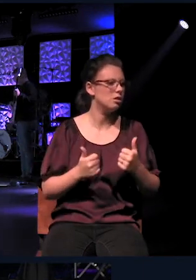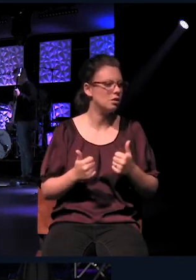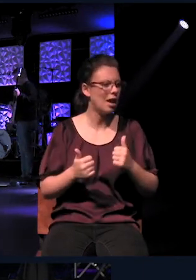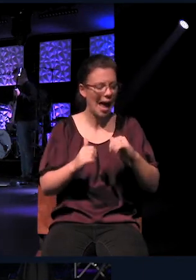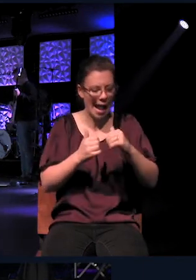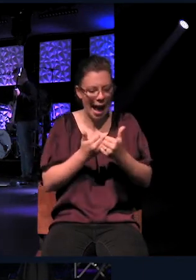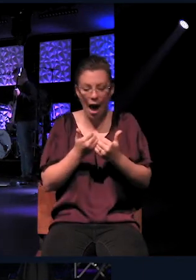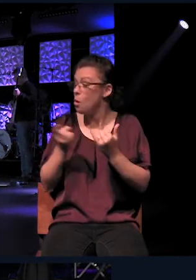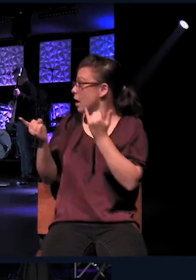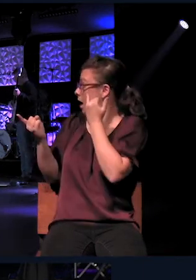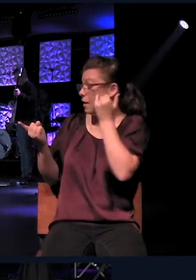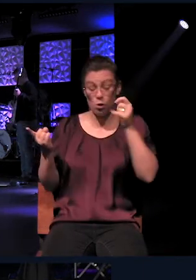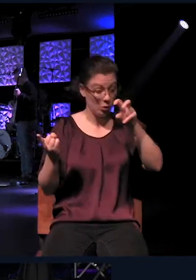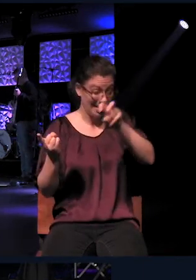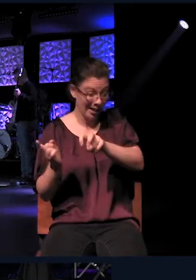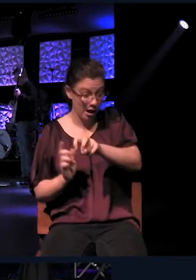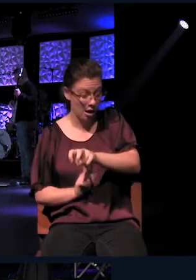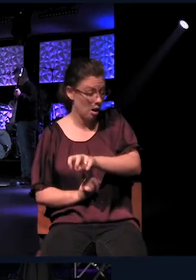of Jesus.